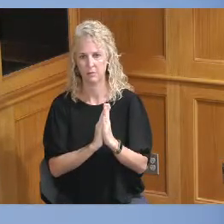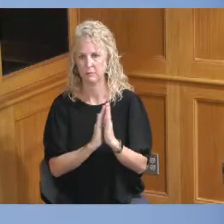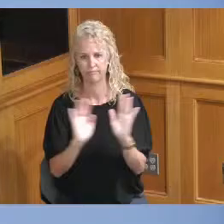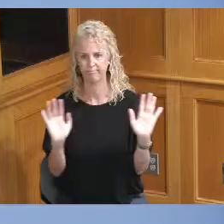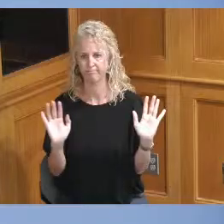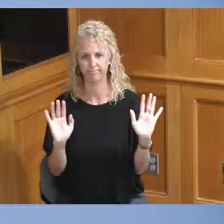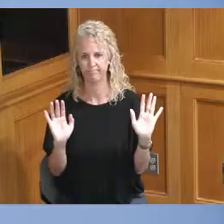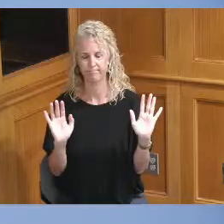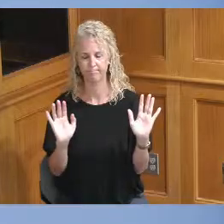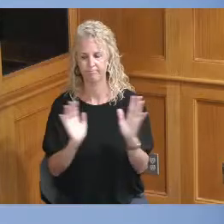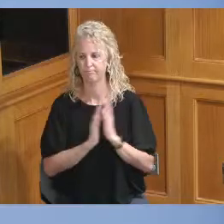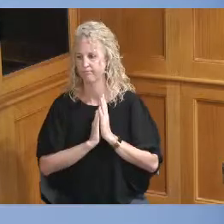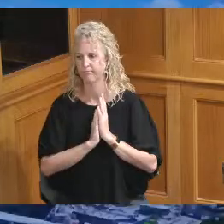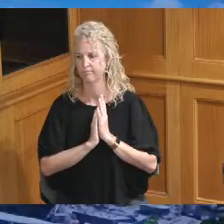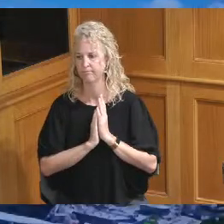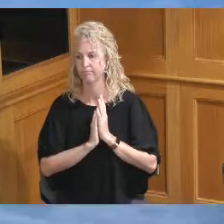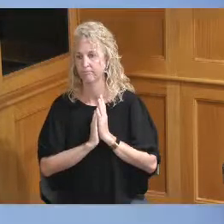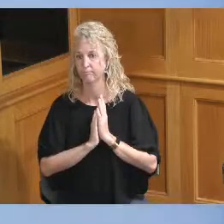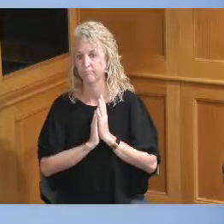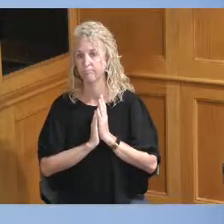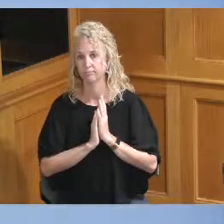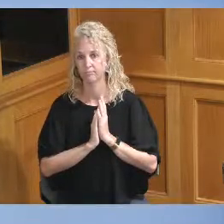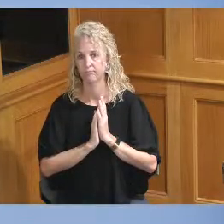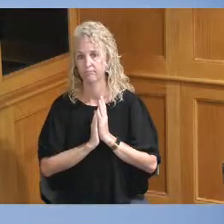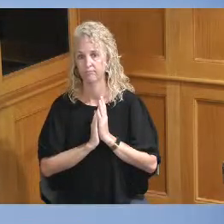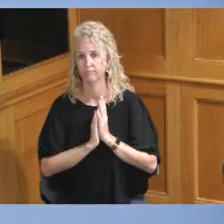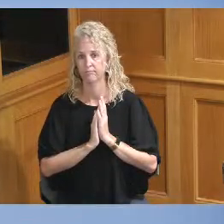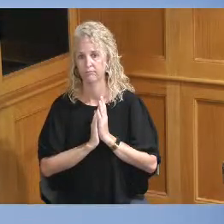lease that we have in place, or will have in place.